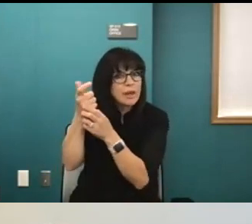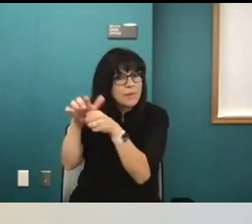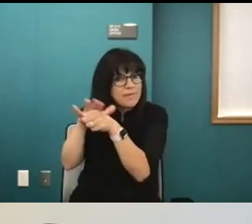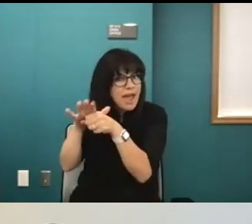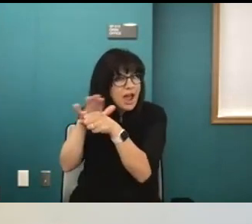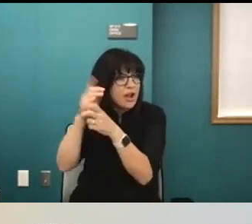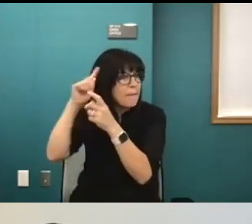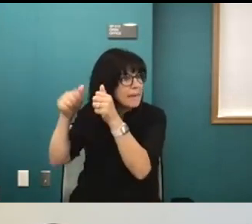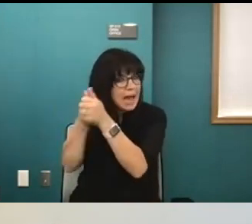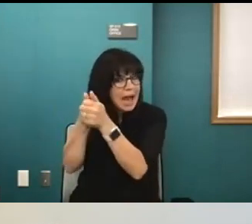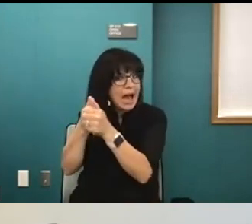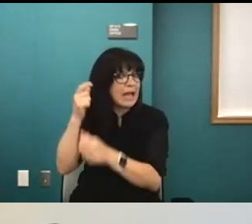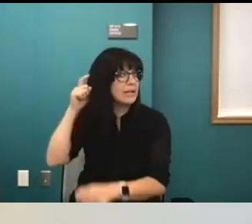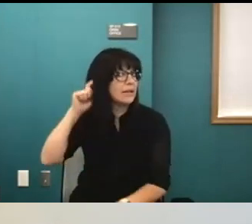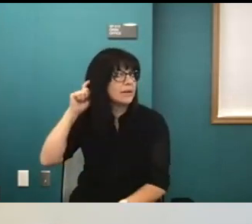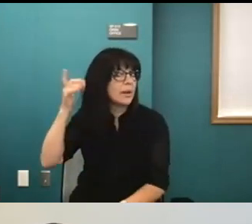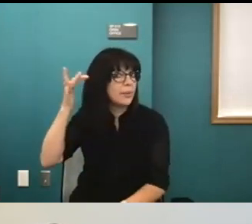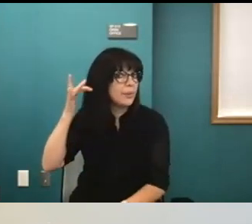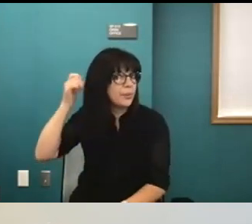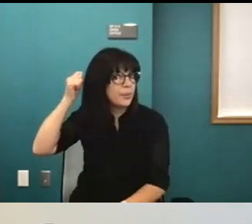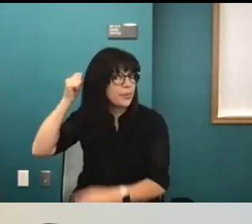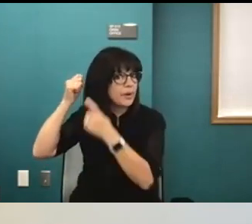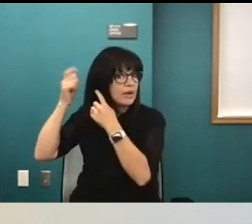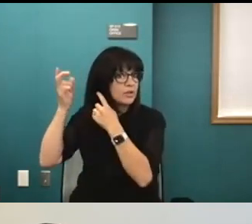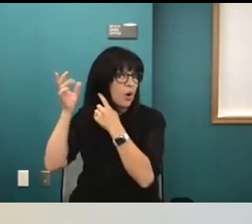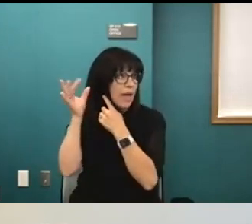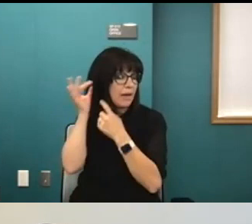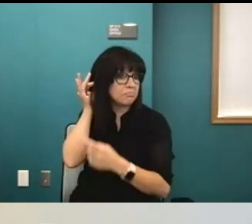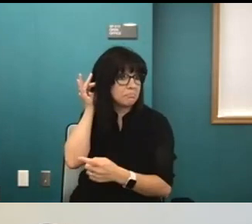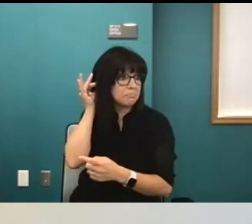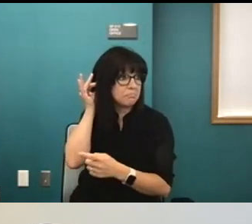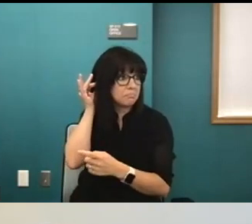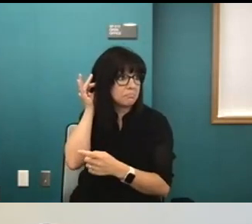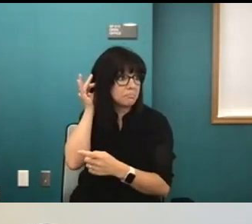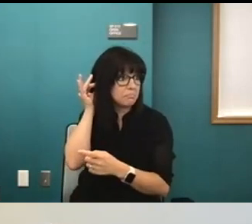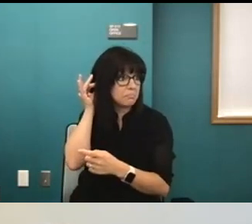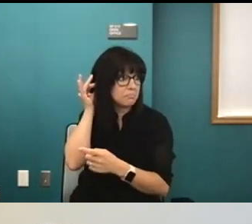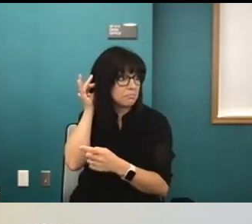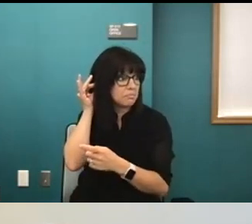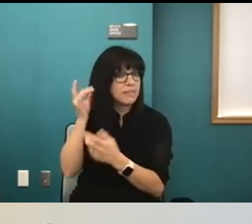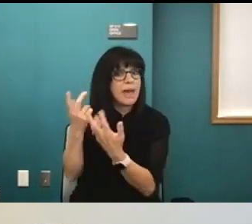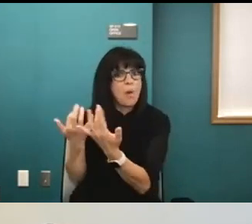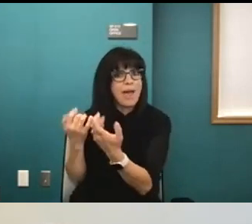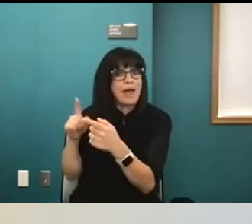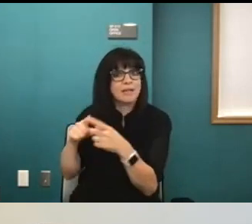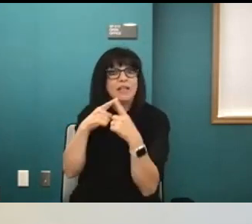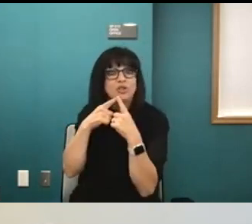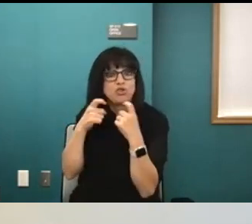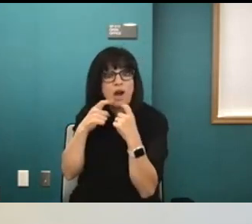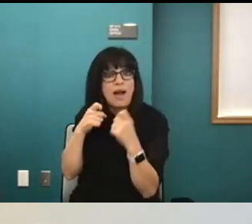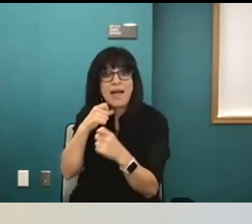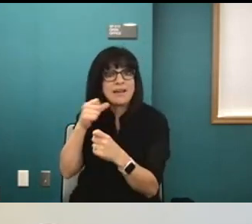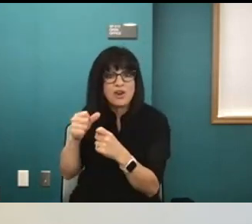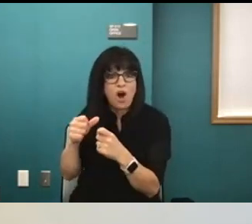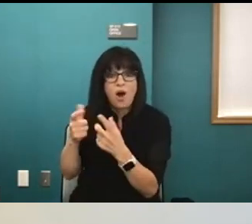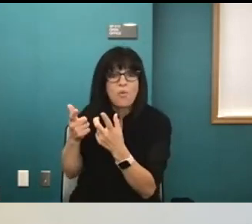behind the ear, and they just keep it shaved, and just don't put the adhere on wet. They wait till it's really, really dry. But